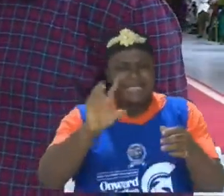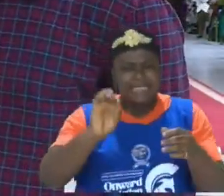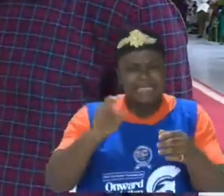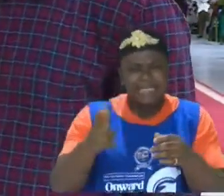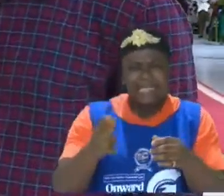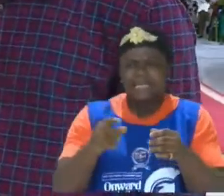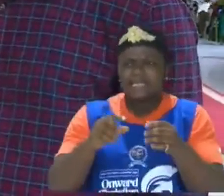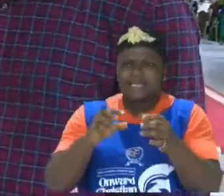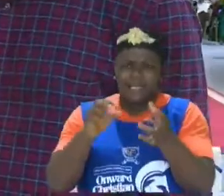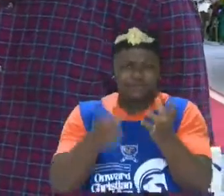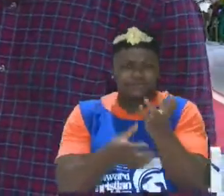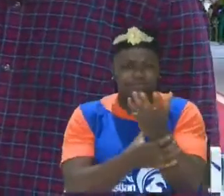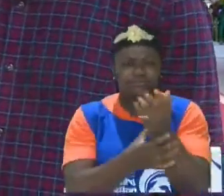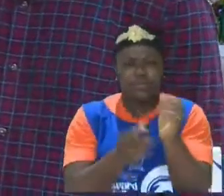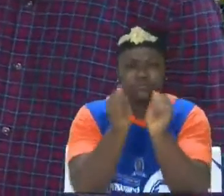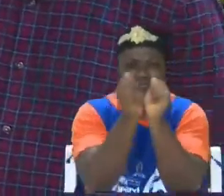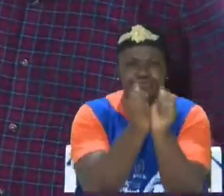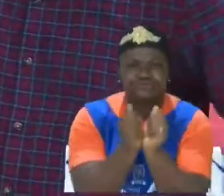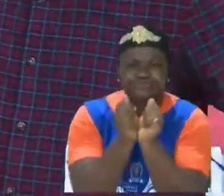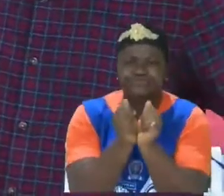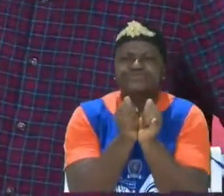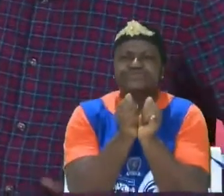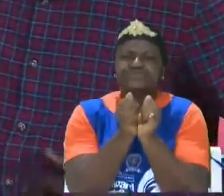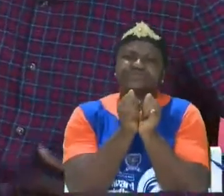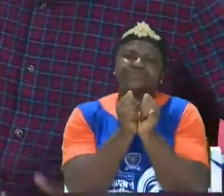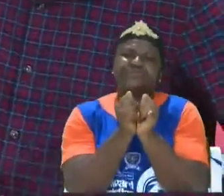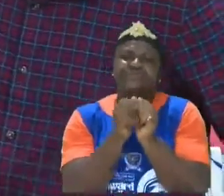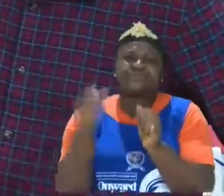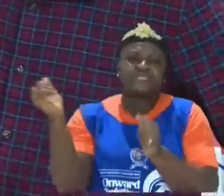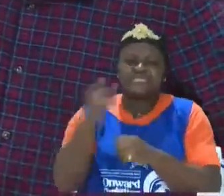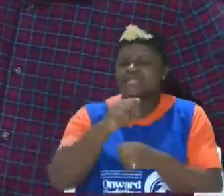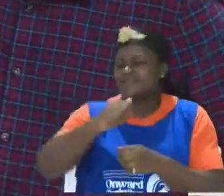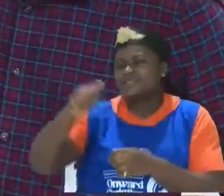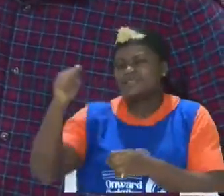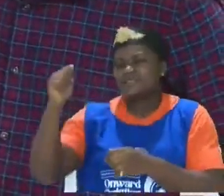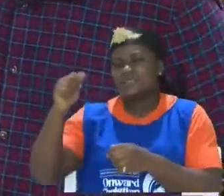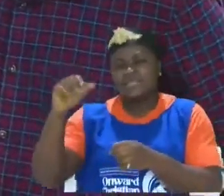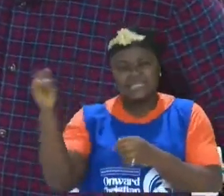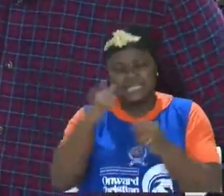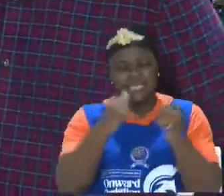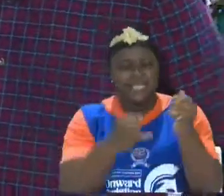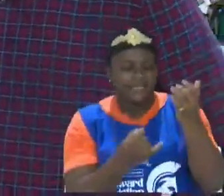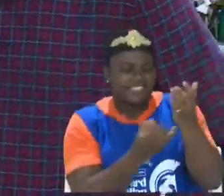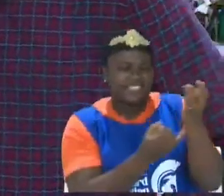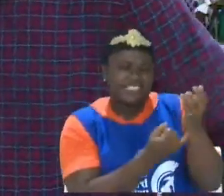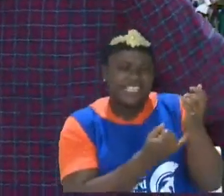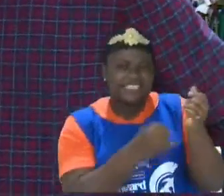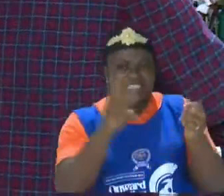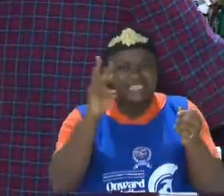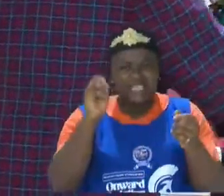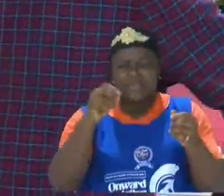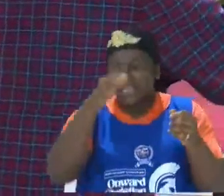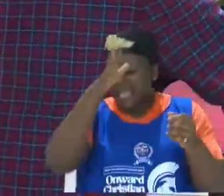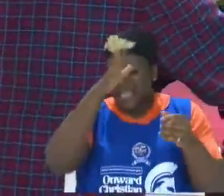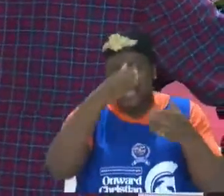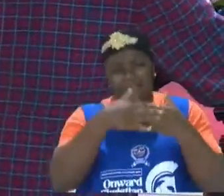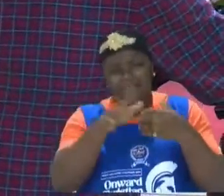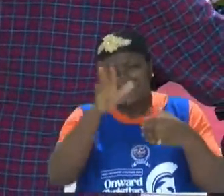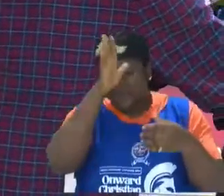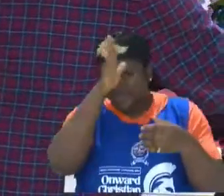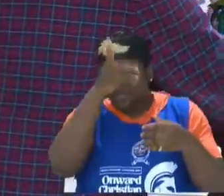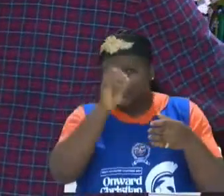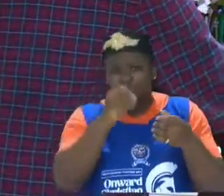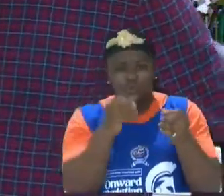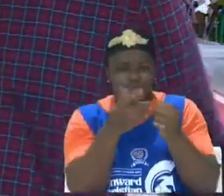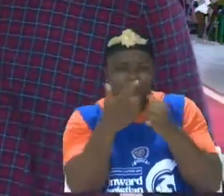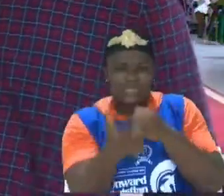to handcuff his hand and his leg and they injected him. And after Daddy Gio lay hands on him,